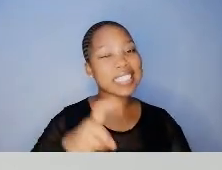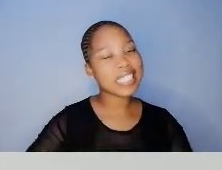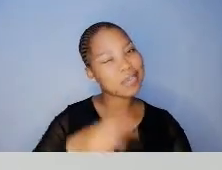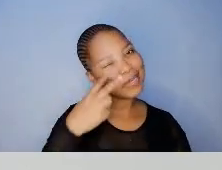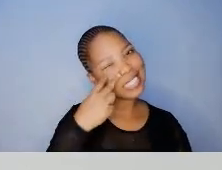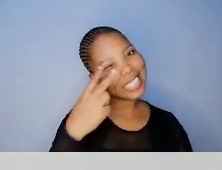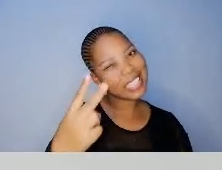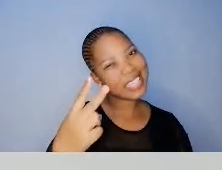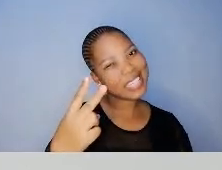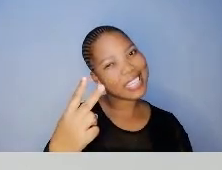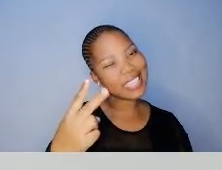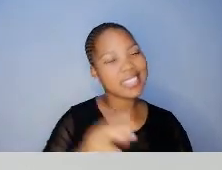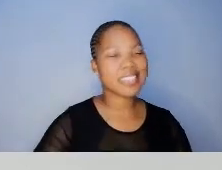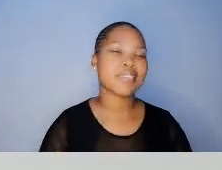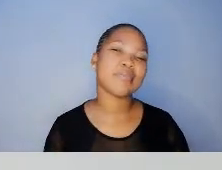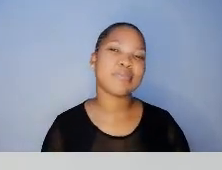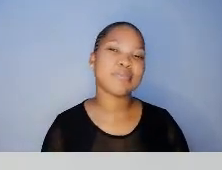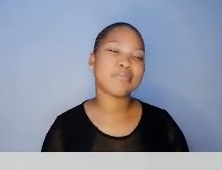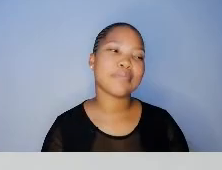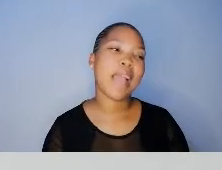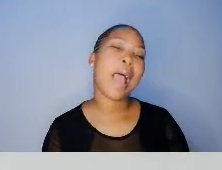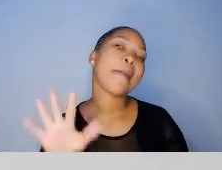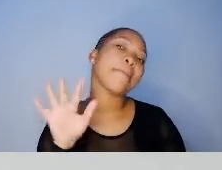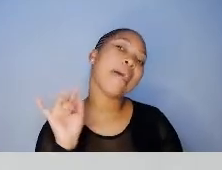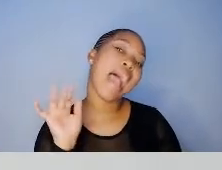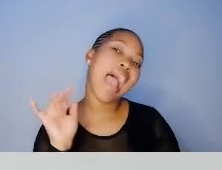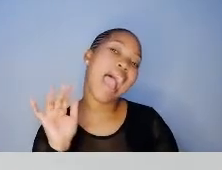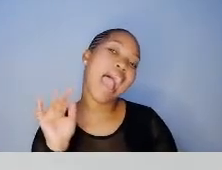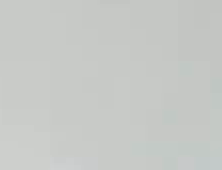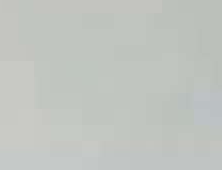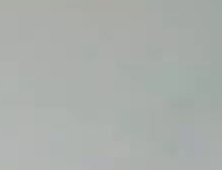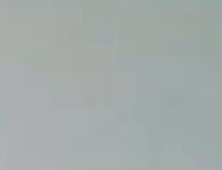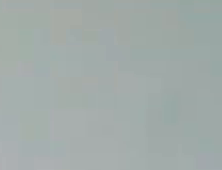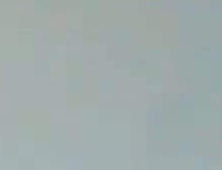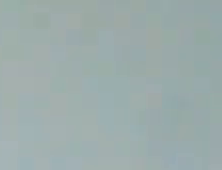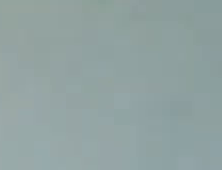next time. Toodles. Bye. Bye.